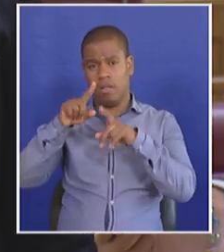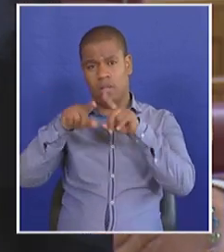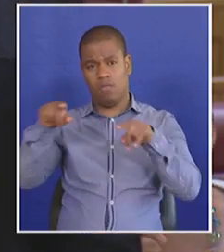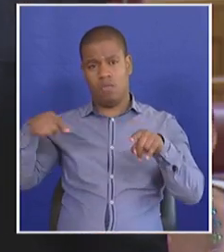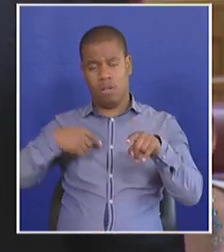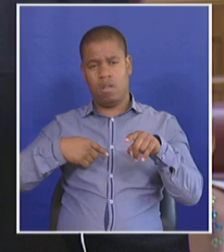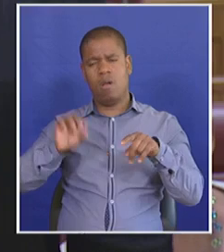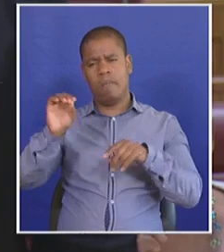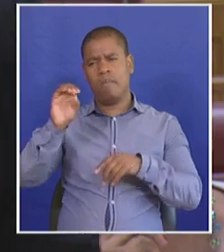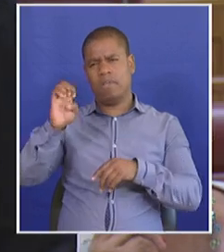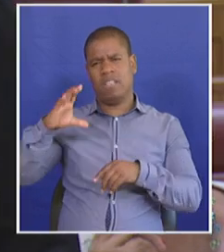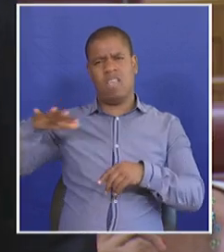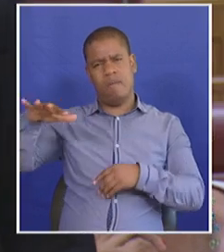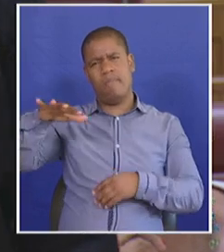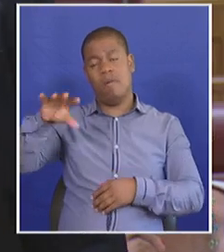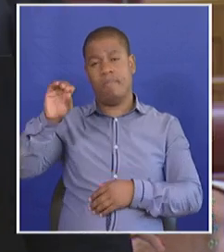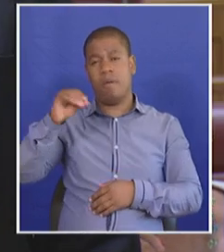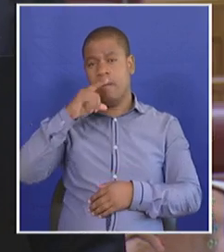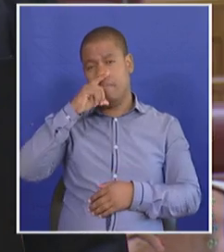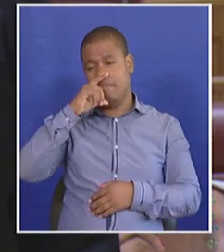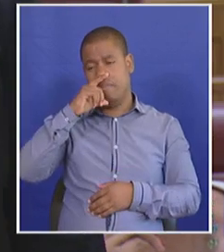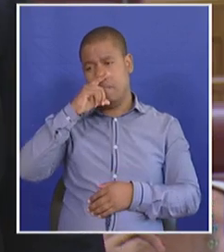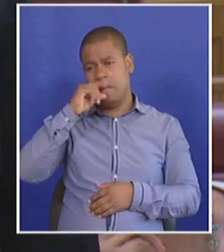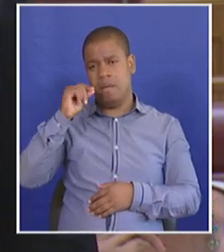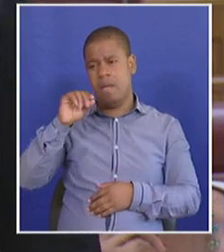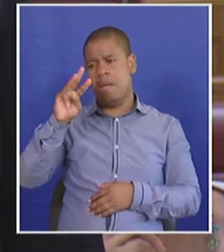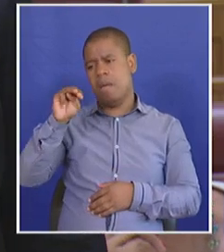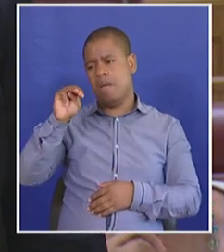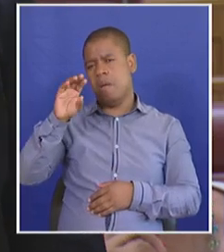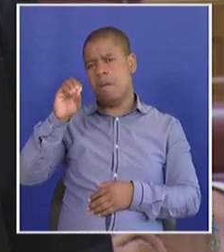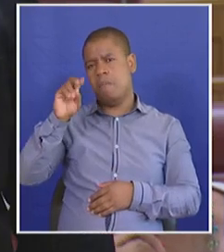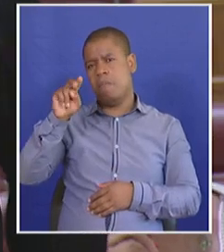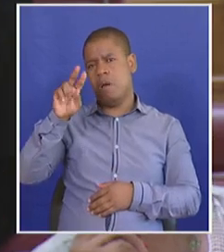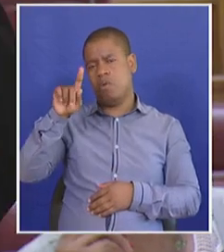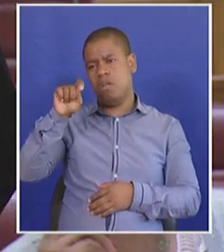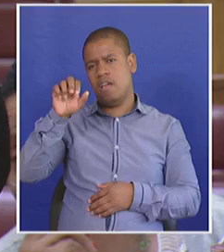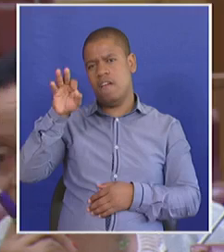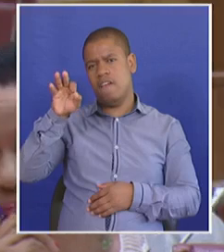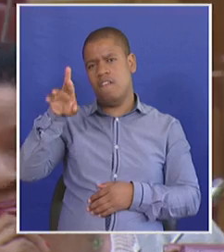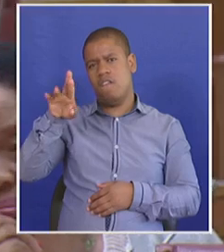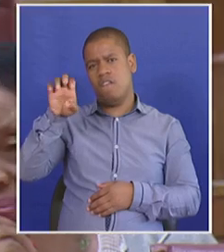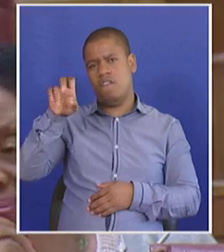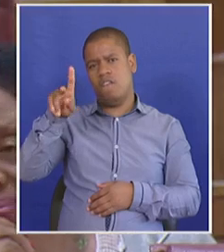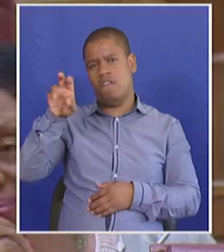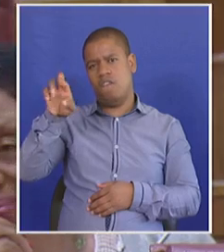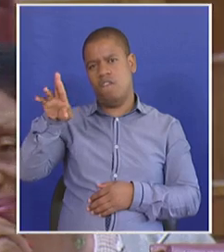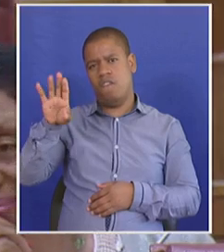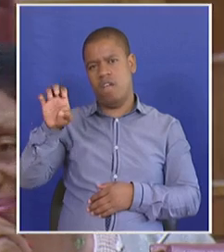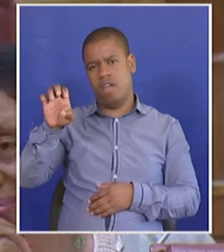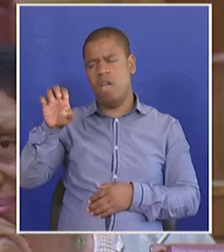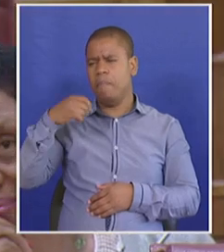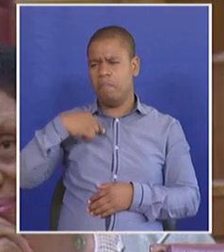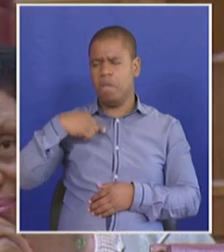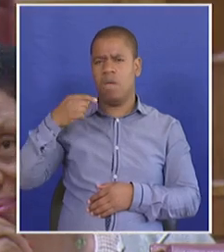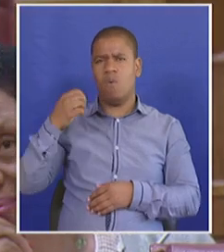there's a place in the Eastern Cape, Mount Frere, for an example. I used to work